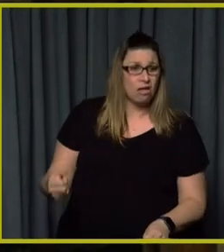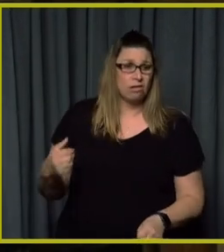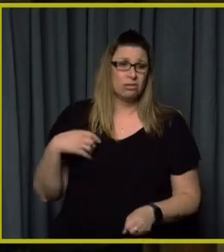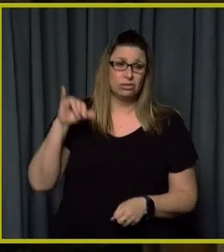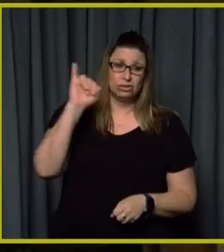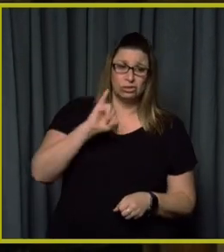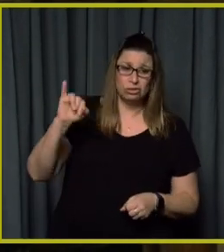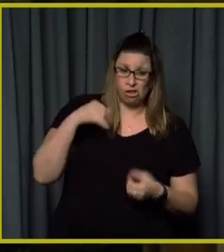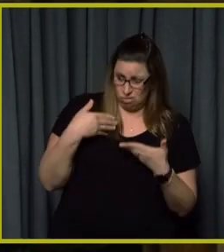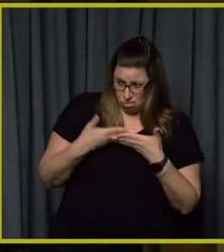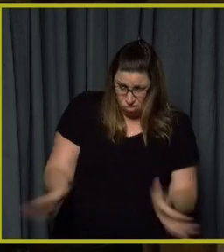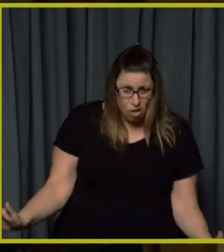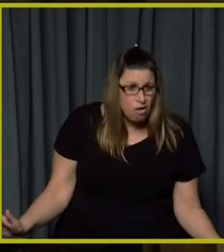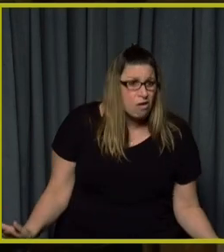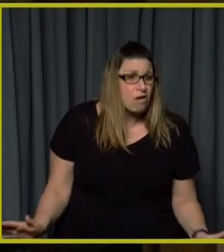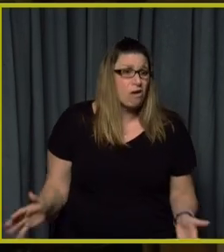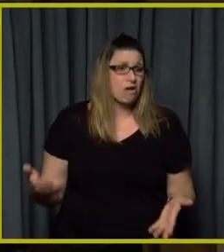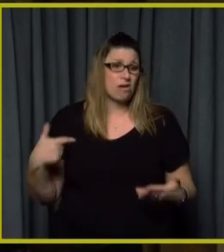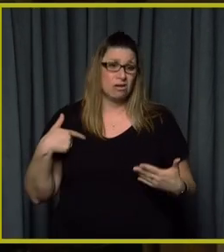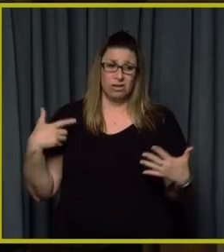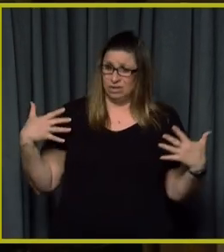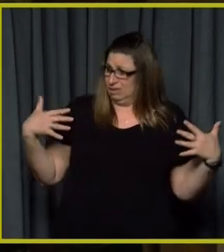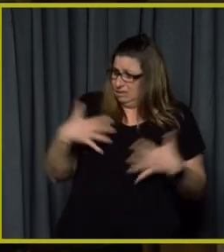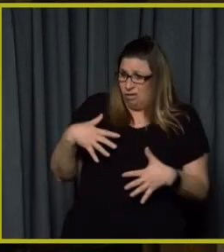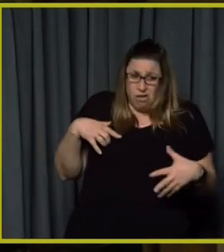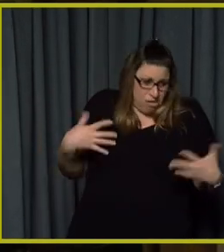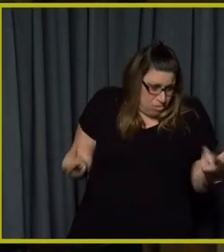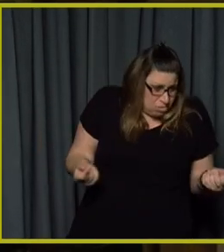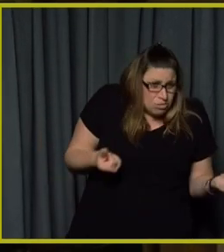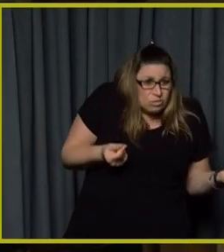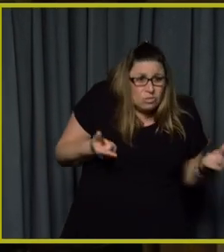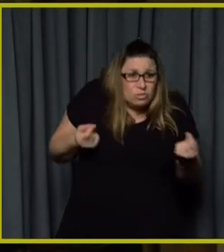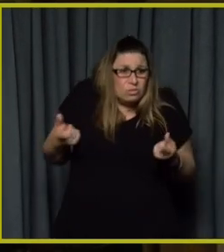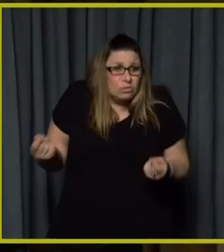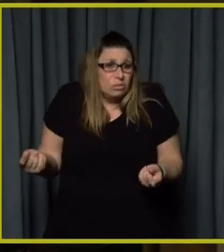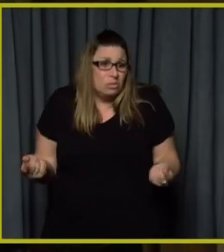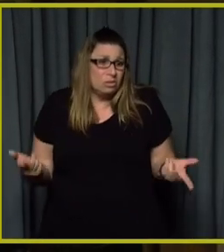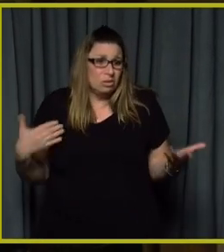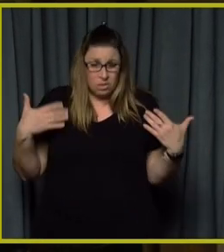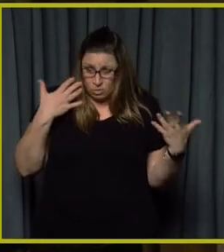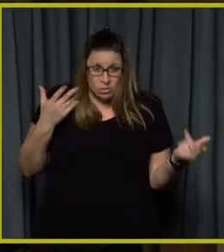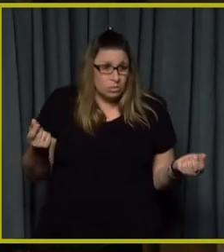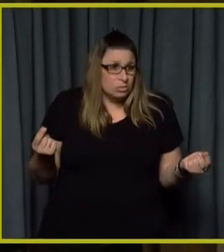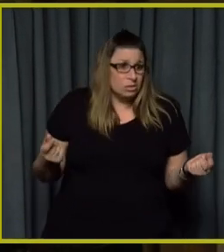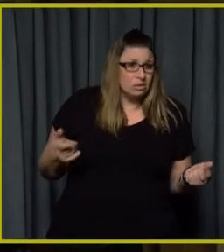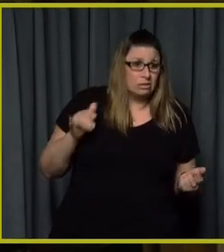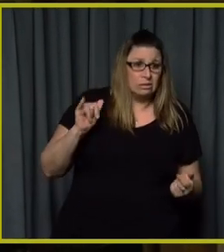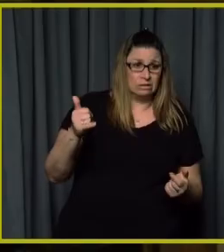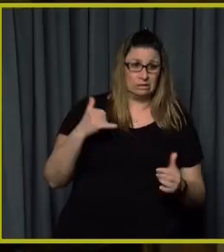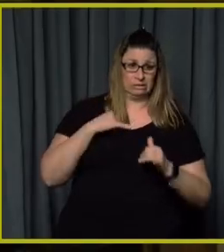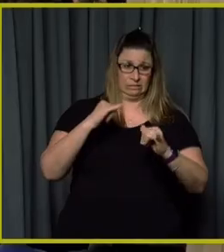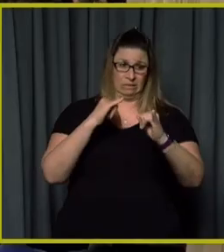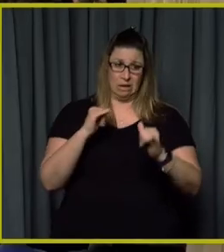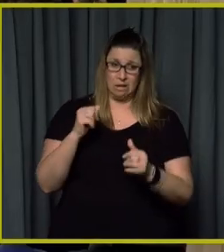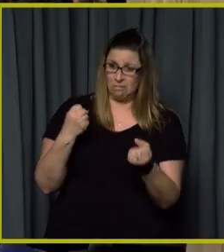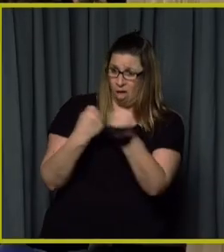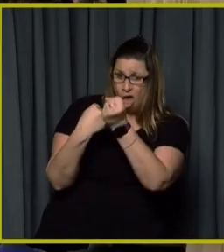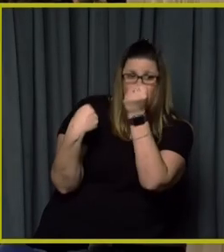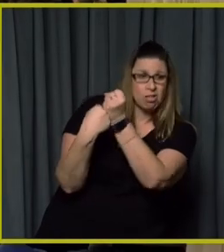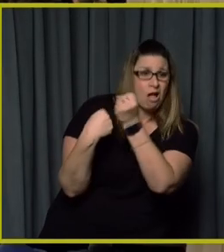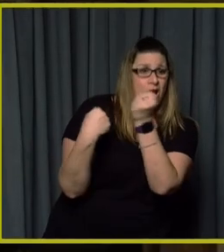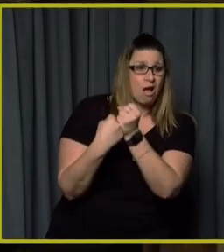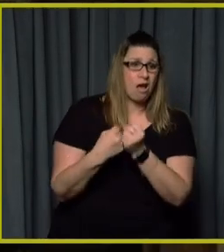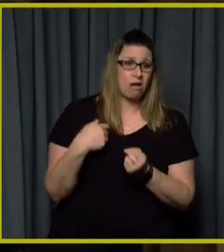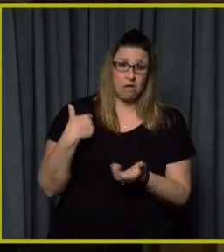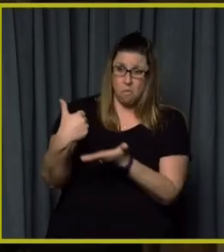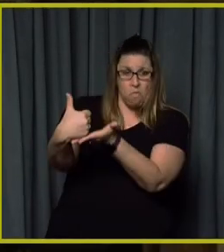was terrified, panicked, and I went to the people that I thought I was an ally to because they were guiding me.